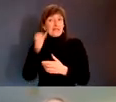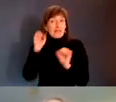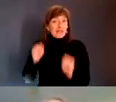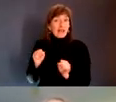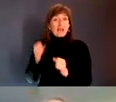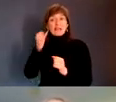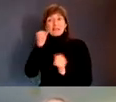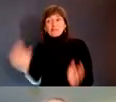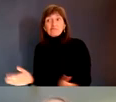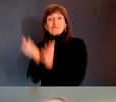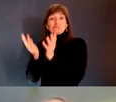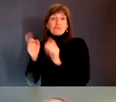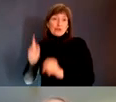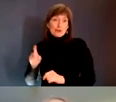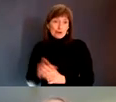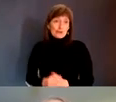extent possible.